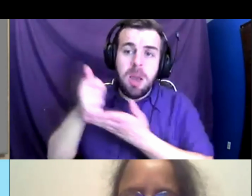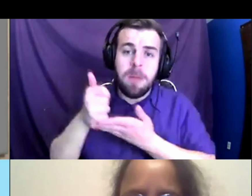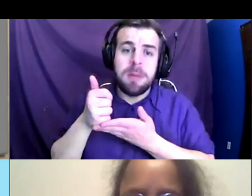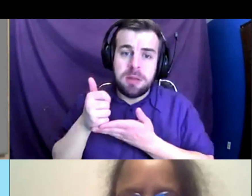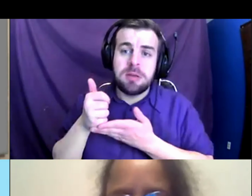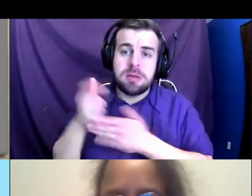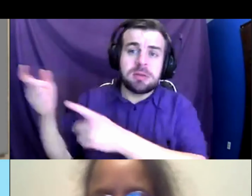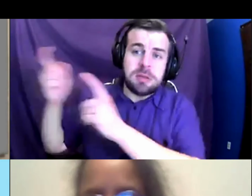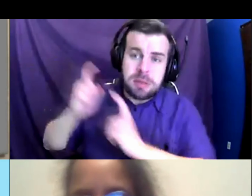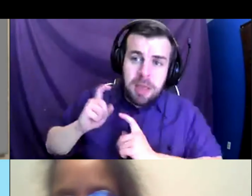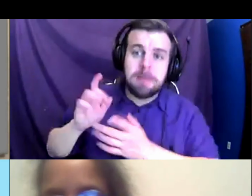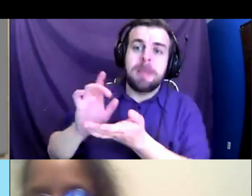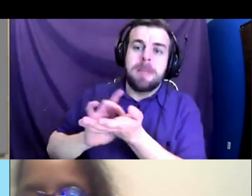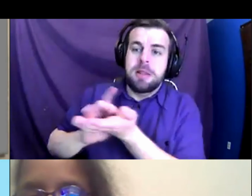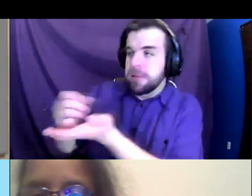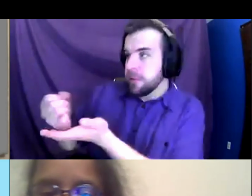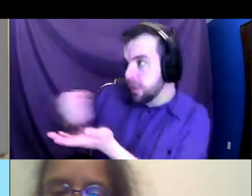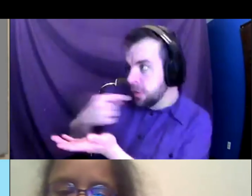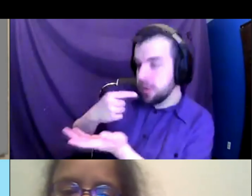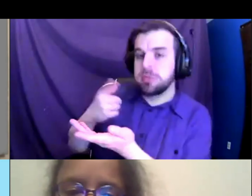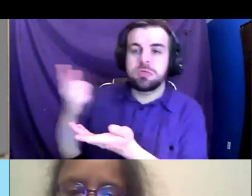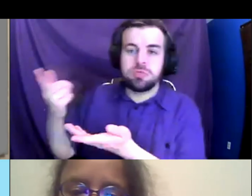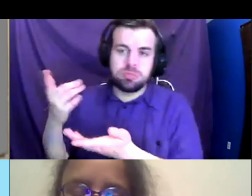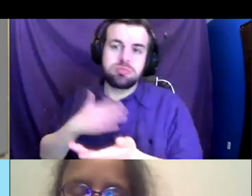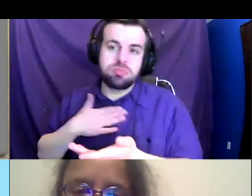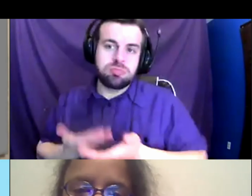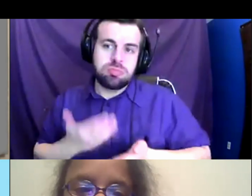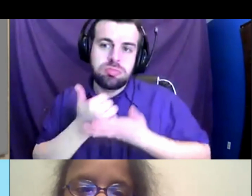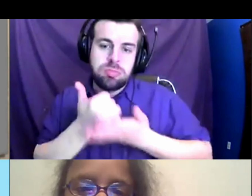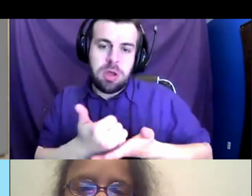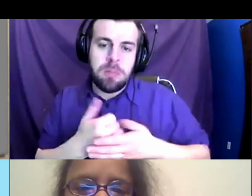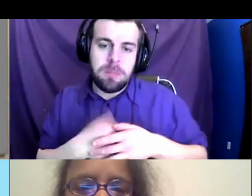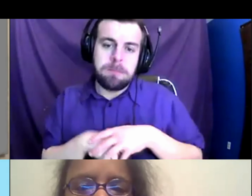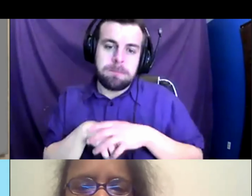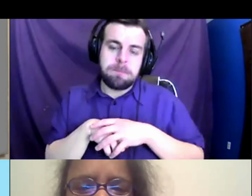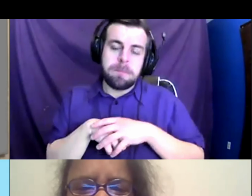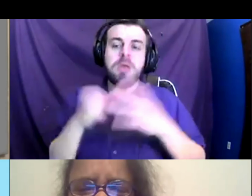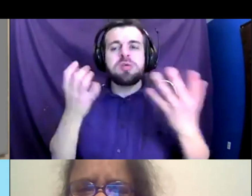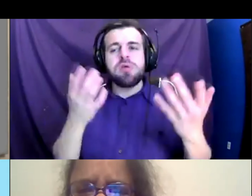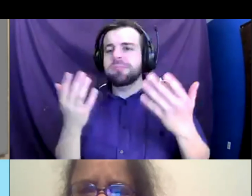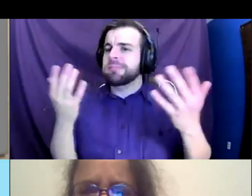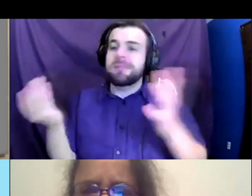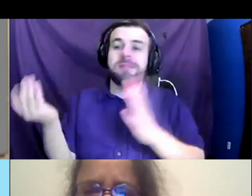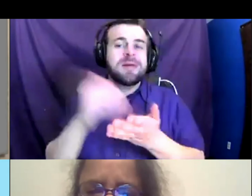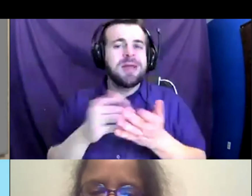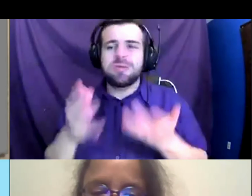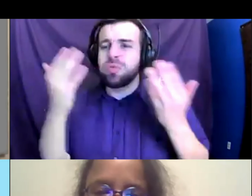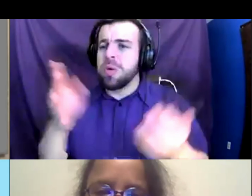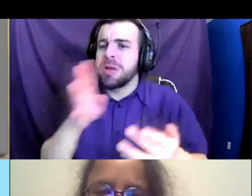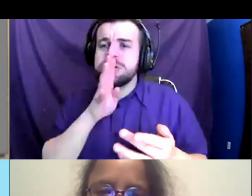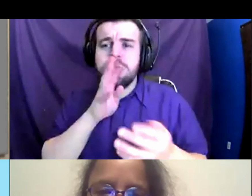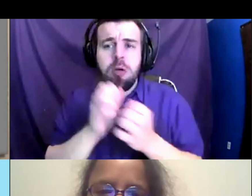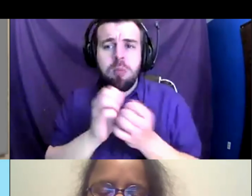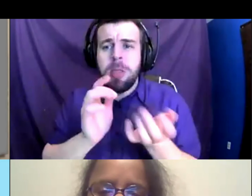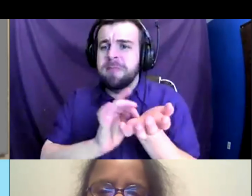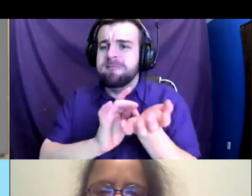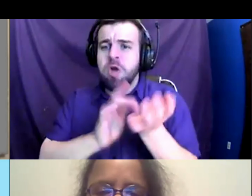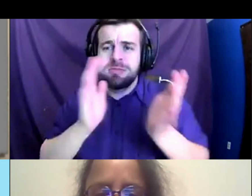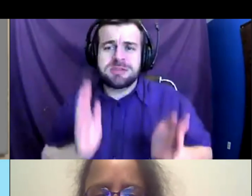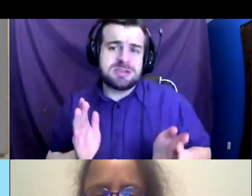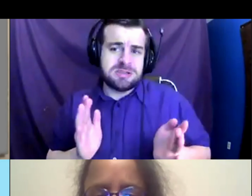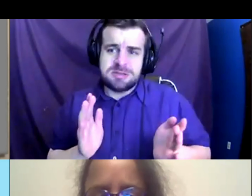the medicine. So Awesome. all those things, just talk to MedMinder and pharmacies. They'll give you different